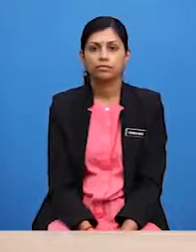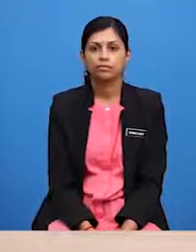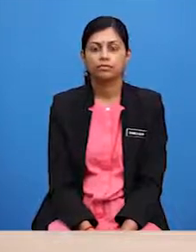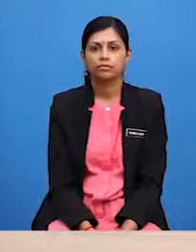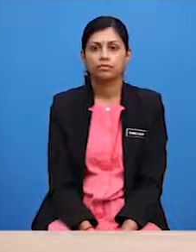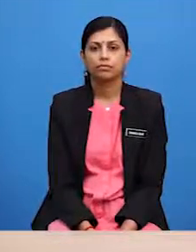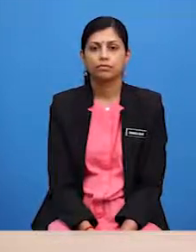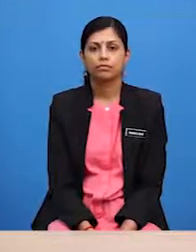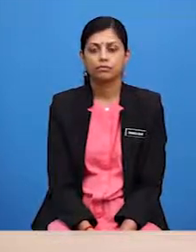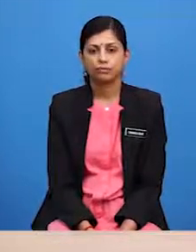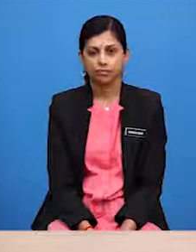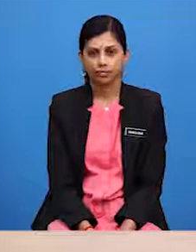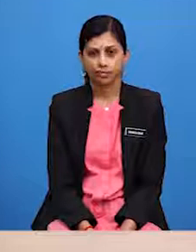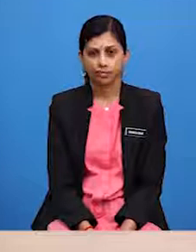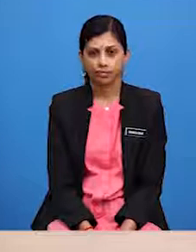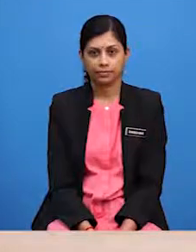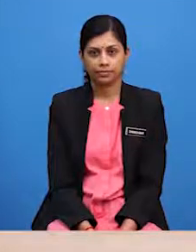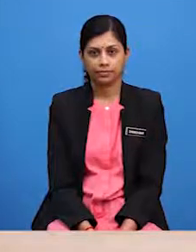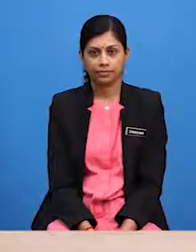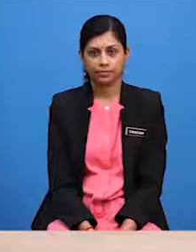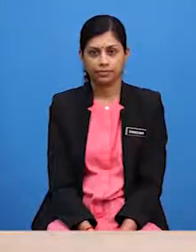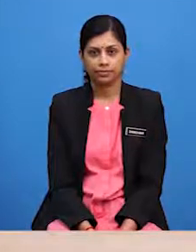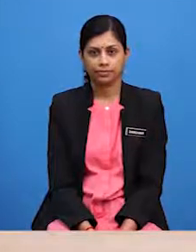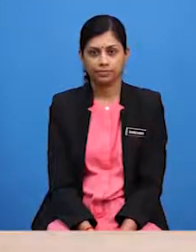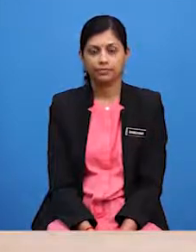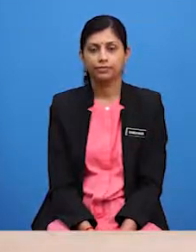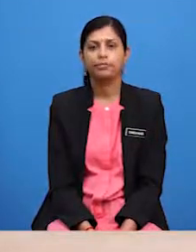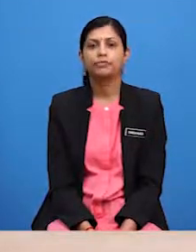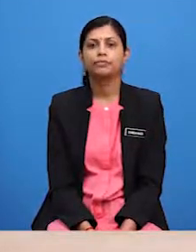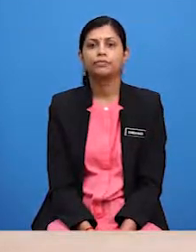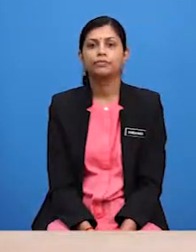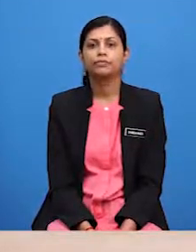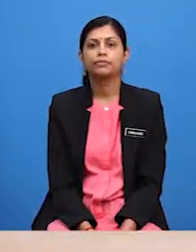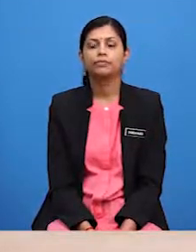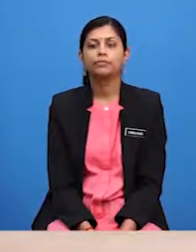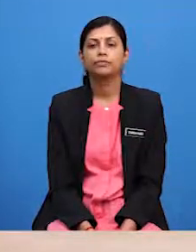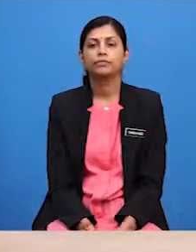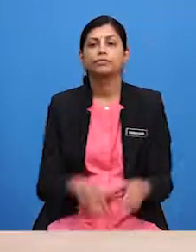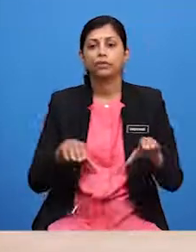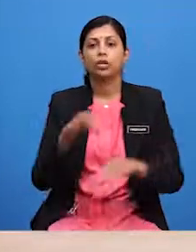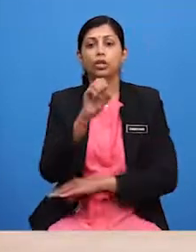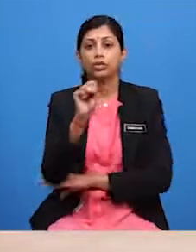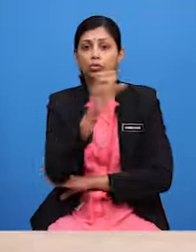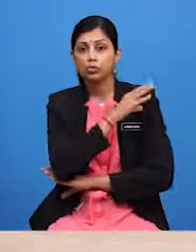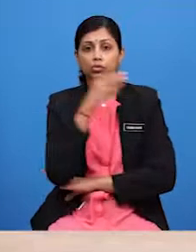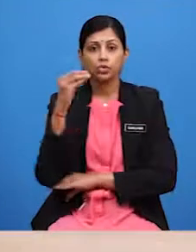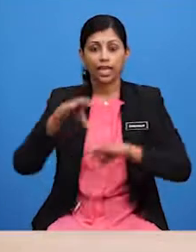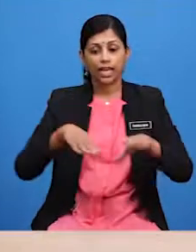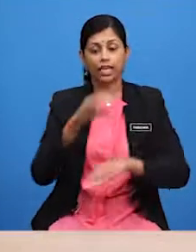the journey to the desert. Here are some do's and don'ts which you must follow.